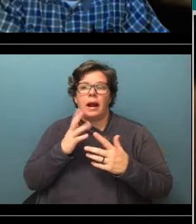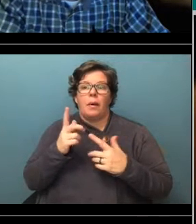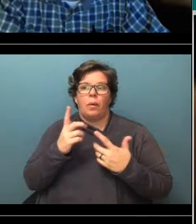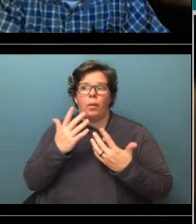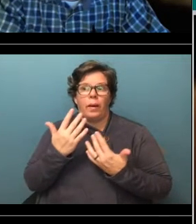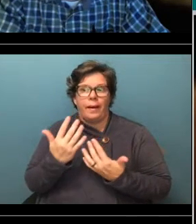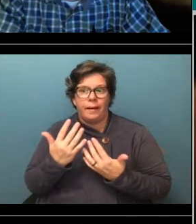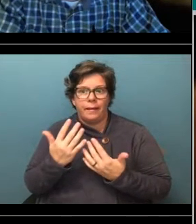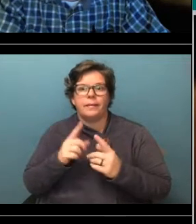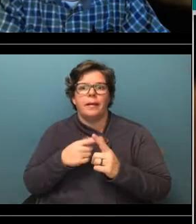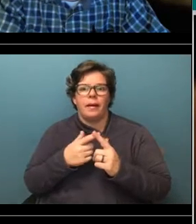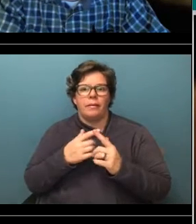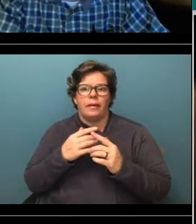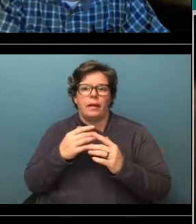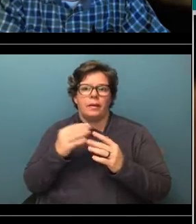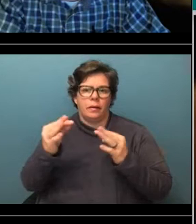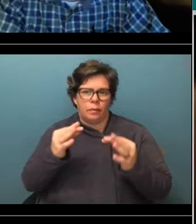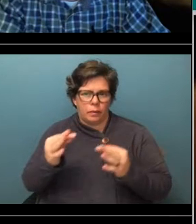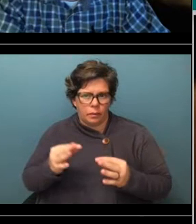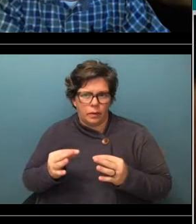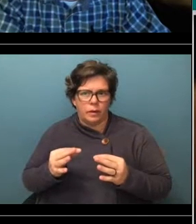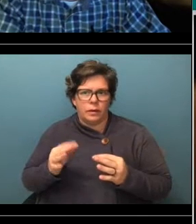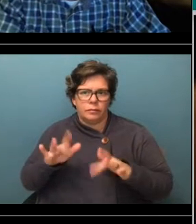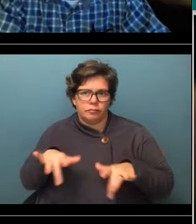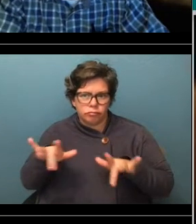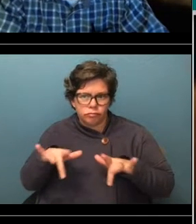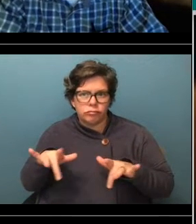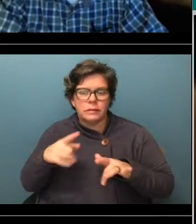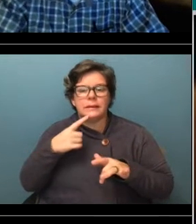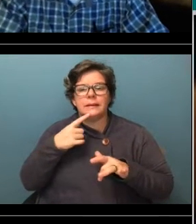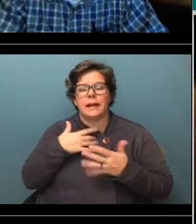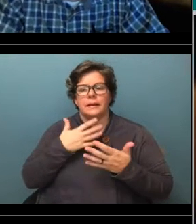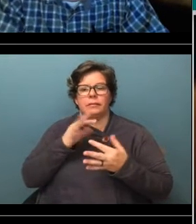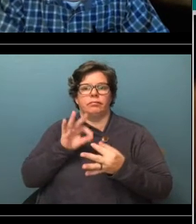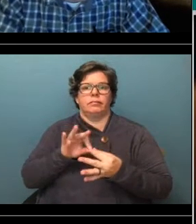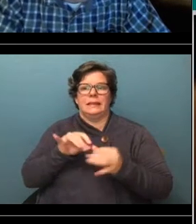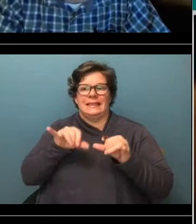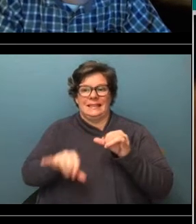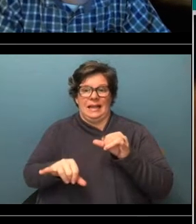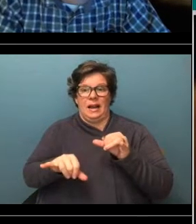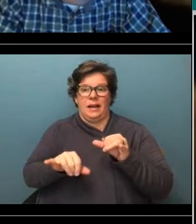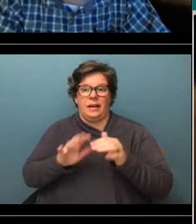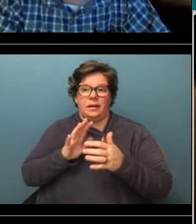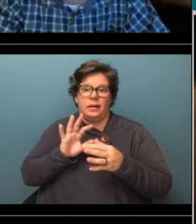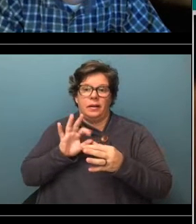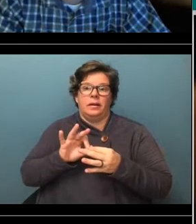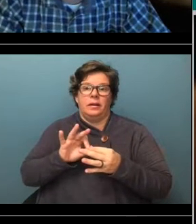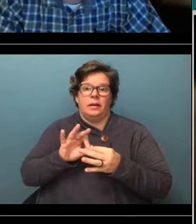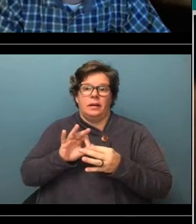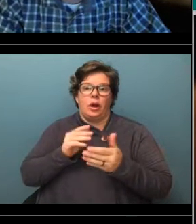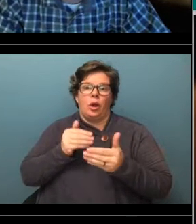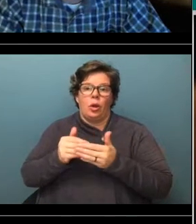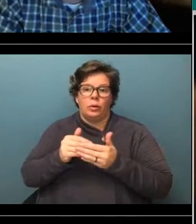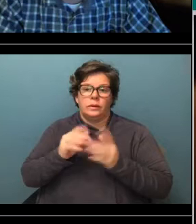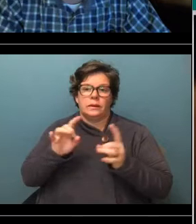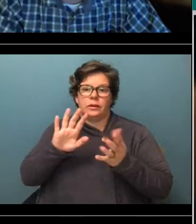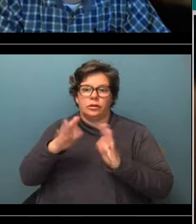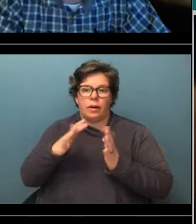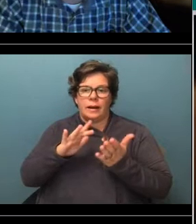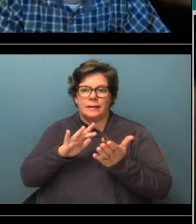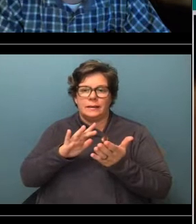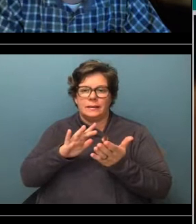then the instructions say, stay on the line to be routed to the nearest crisis center in our network. And so